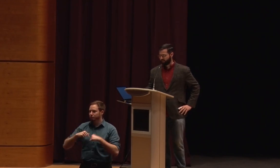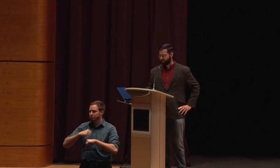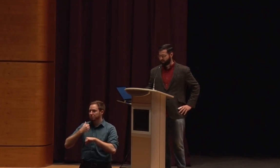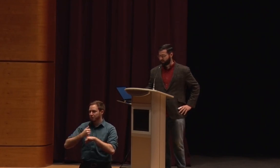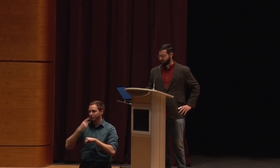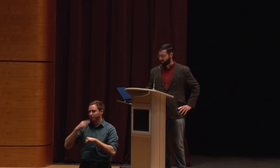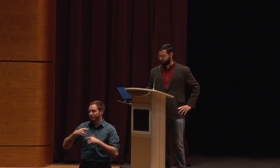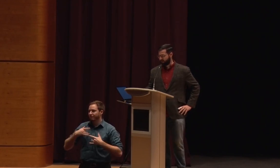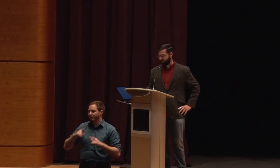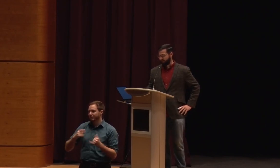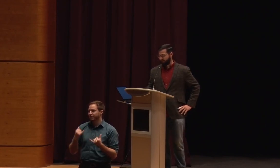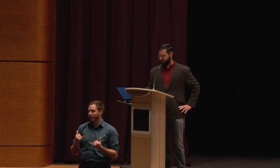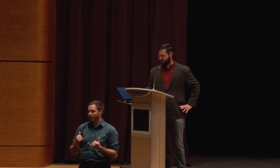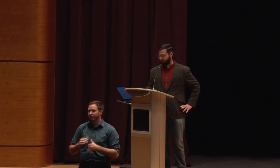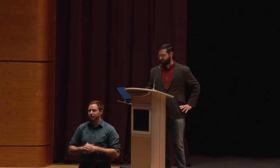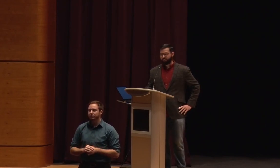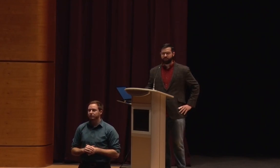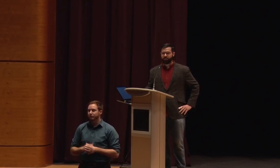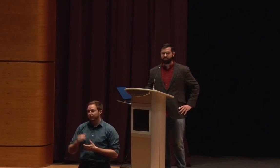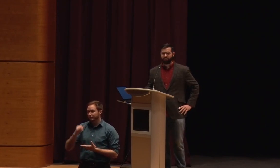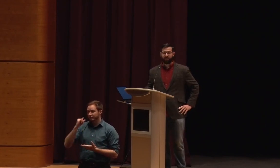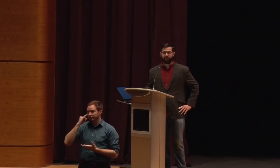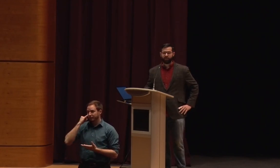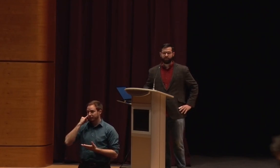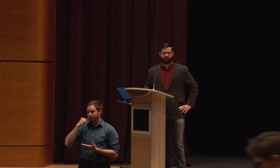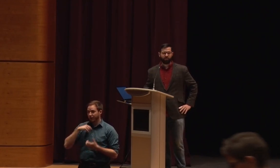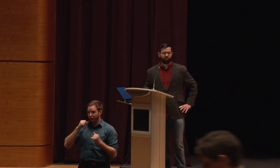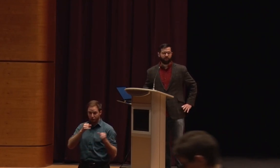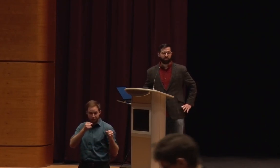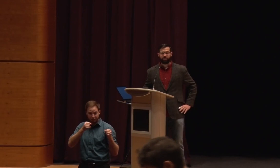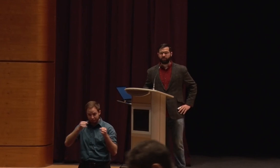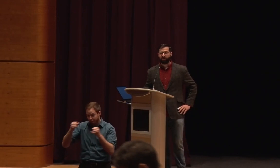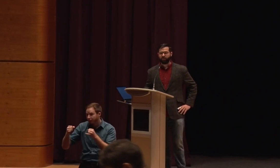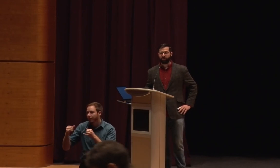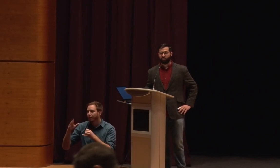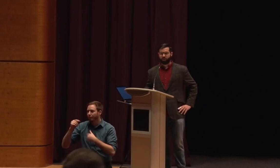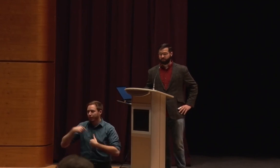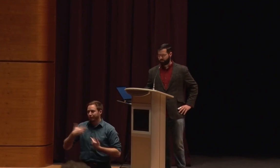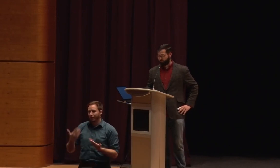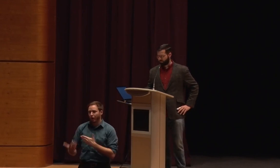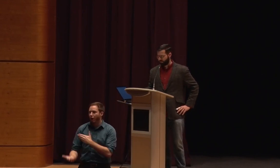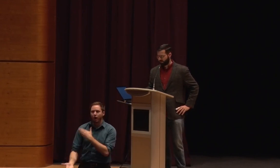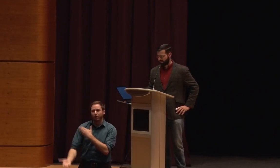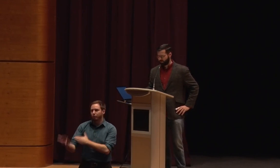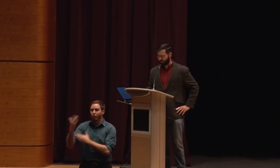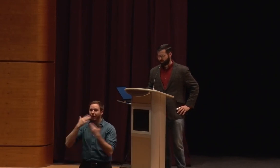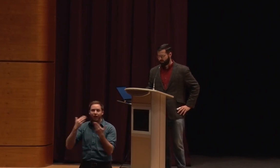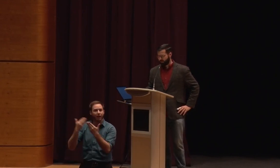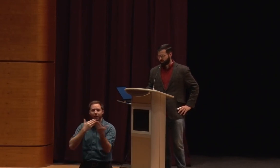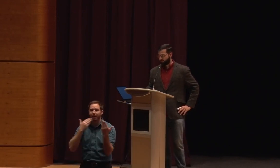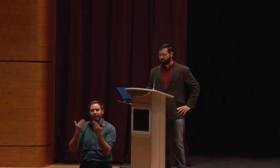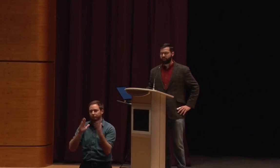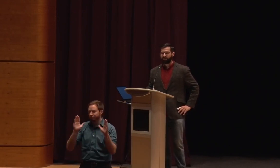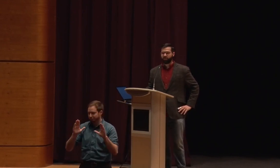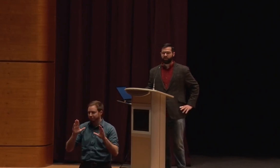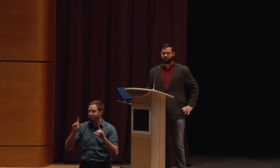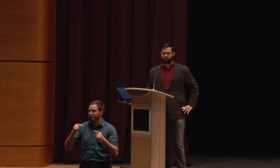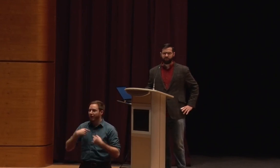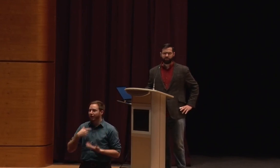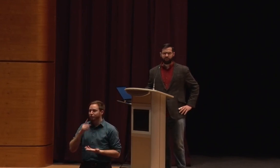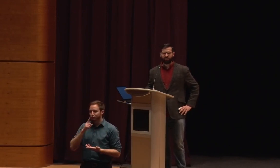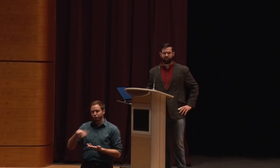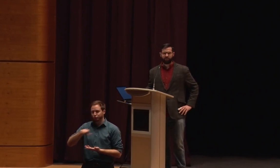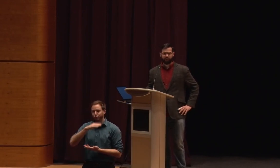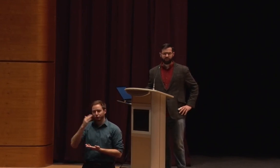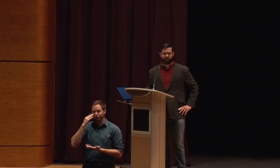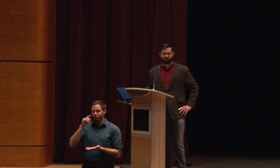this event on today. If I could do that individually, I would, but I'd be up here all morning, so we're not going to do that. But my bet is that you already know